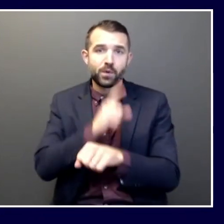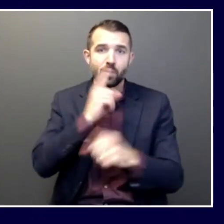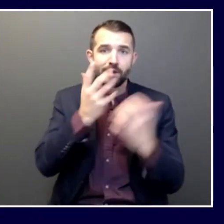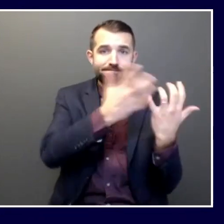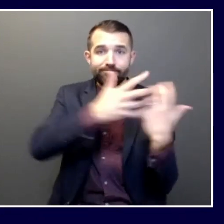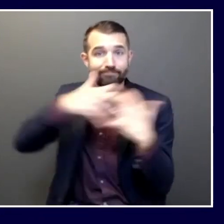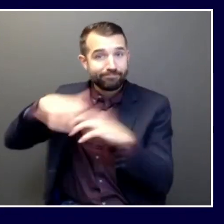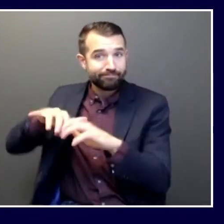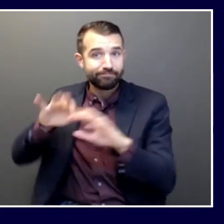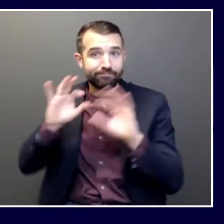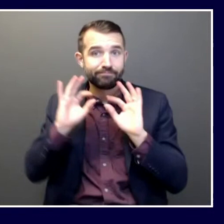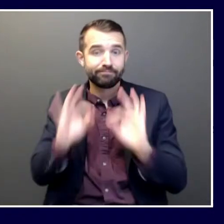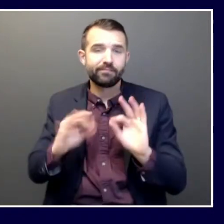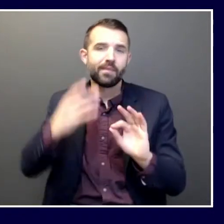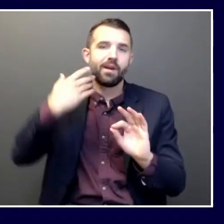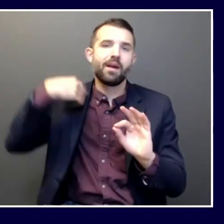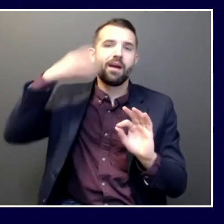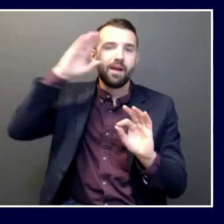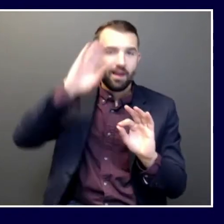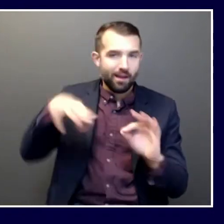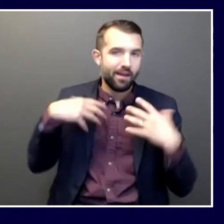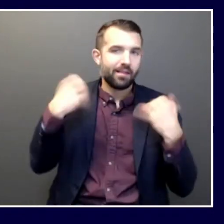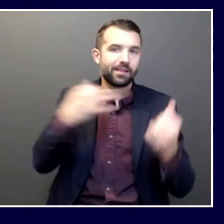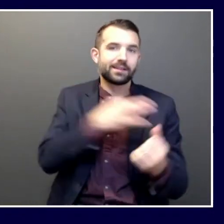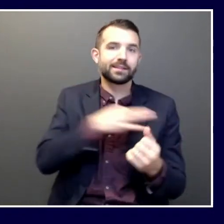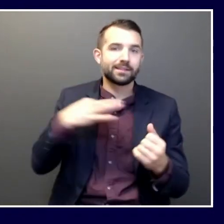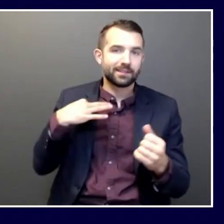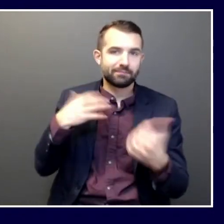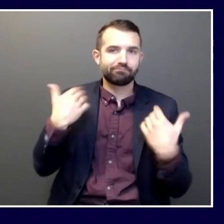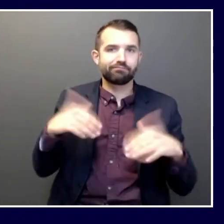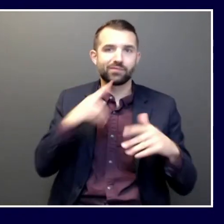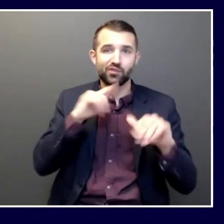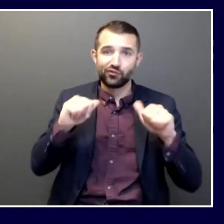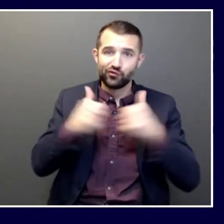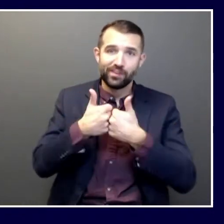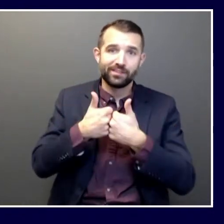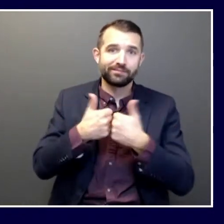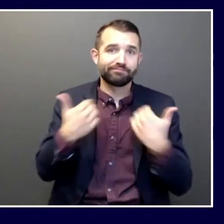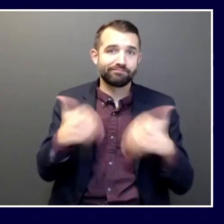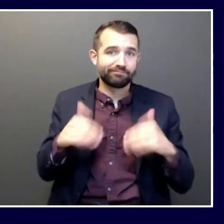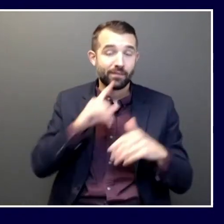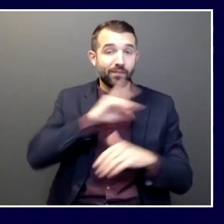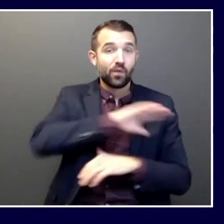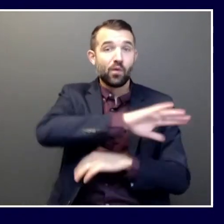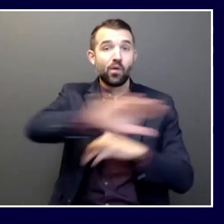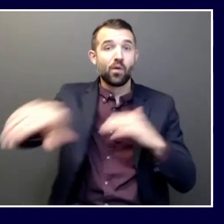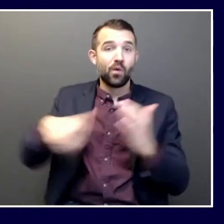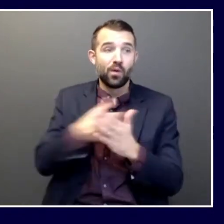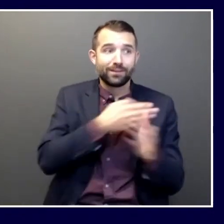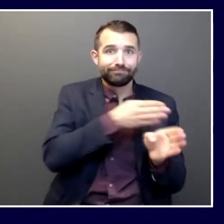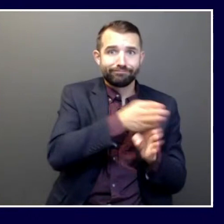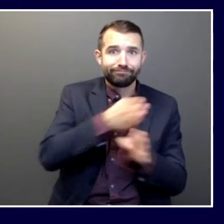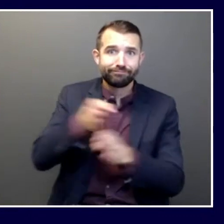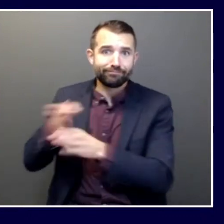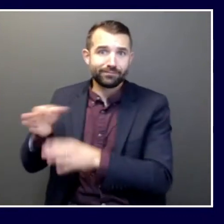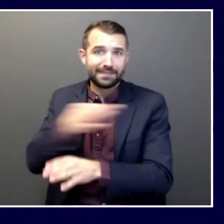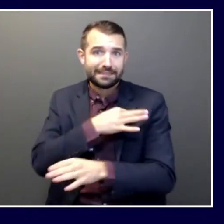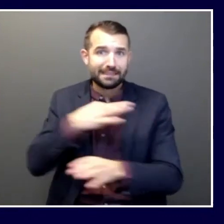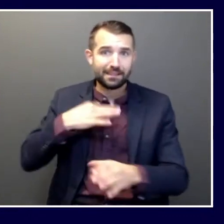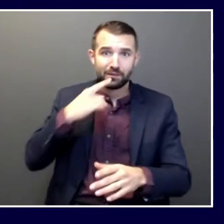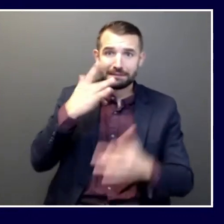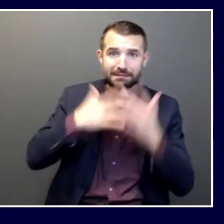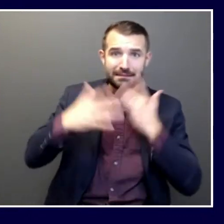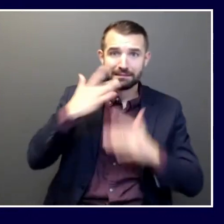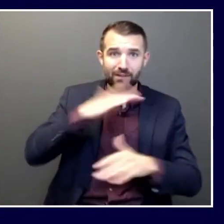healthcare workforce across the state of Maine. It's a challenge for the workforce across the state of Maine as we're in this phase of the pandemic, but we